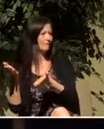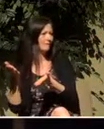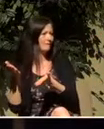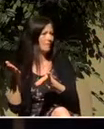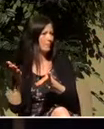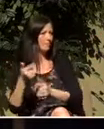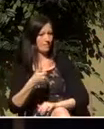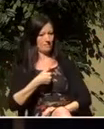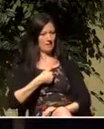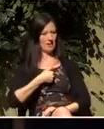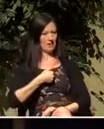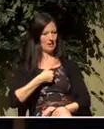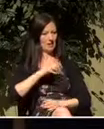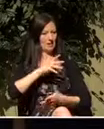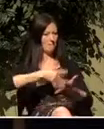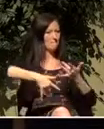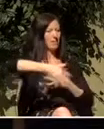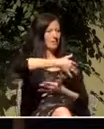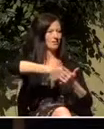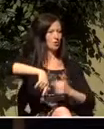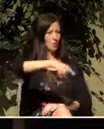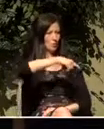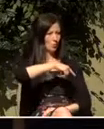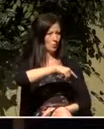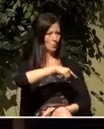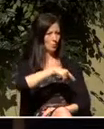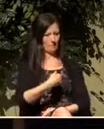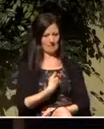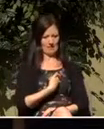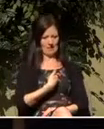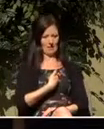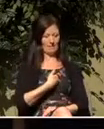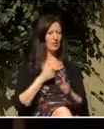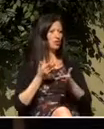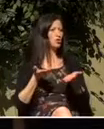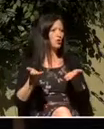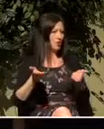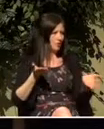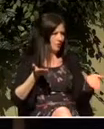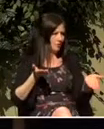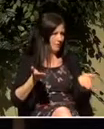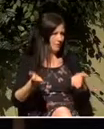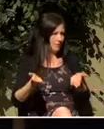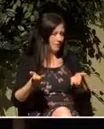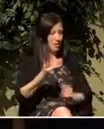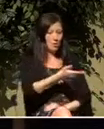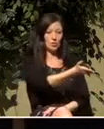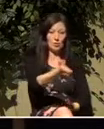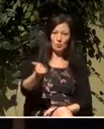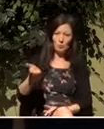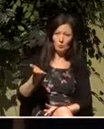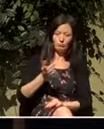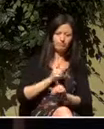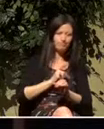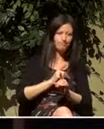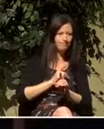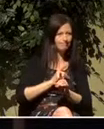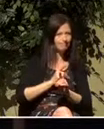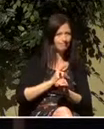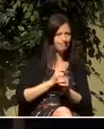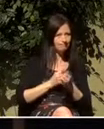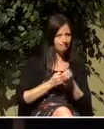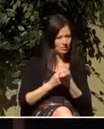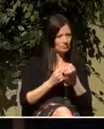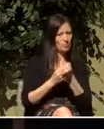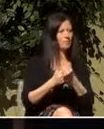am among you as one who serves. You are those who have stood by me in my trials, and I confer on